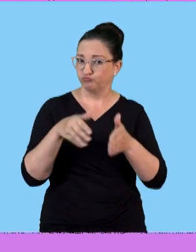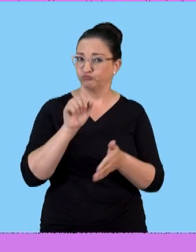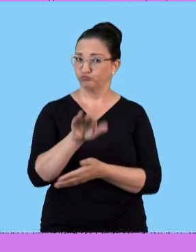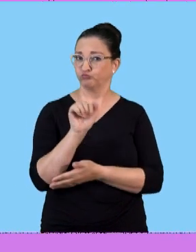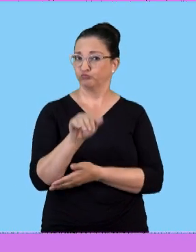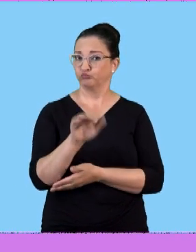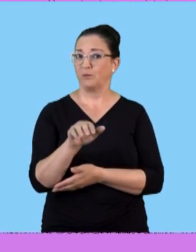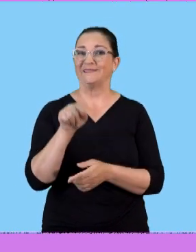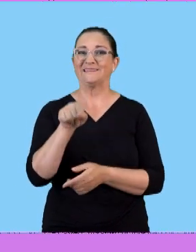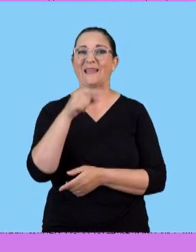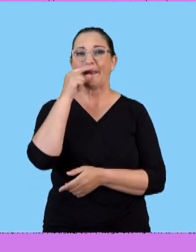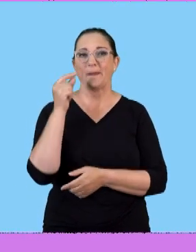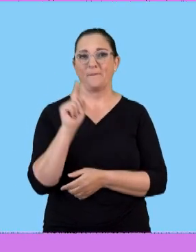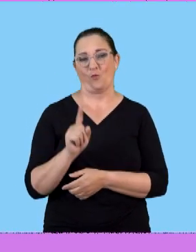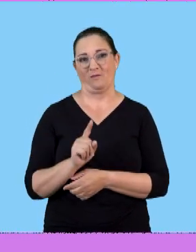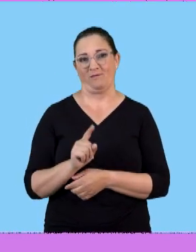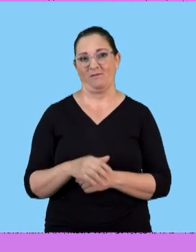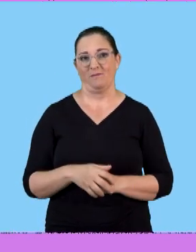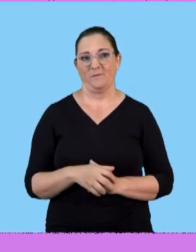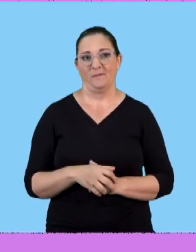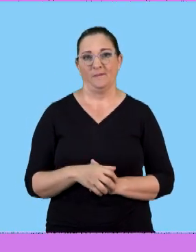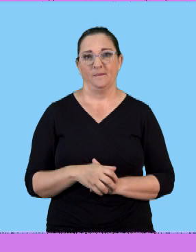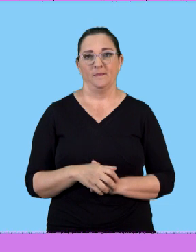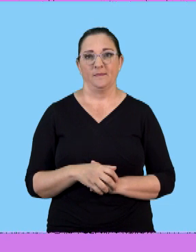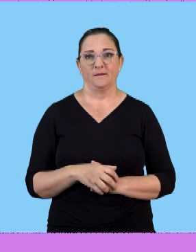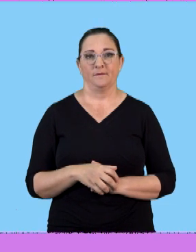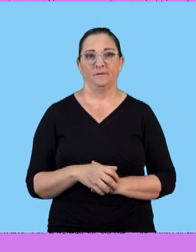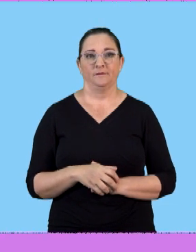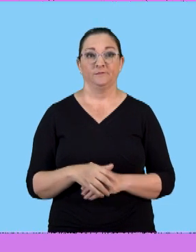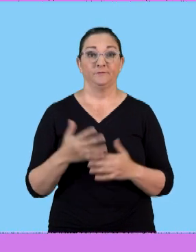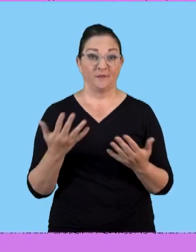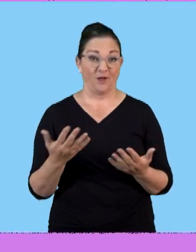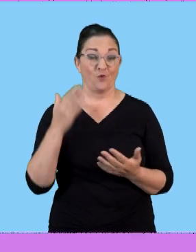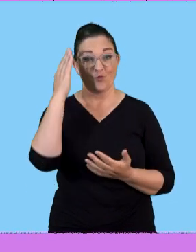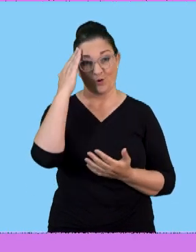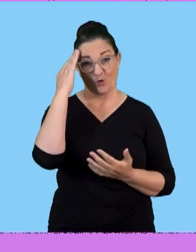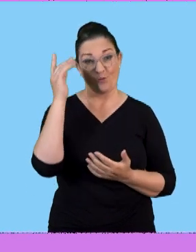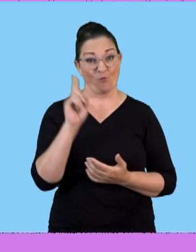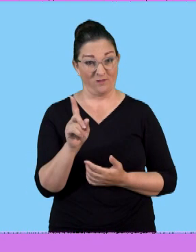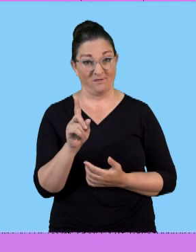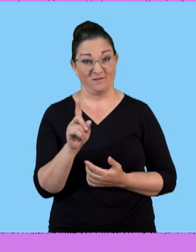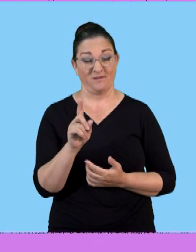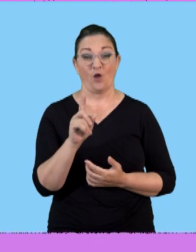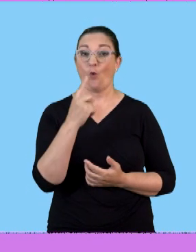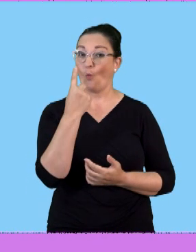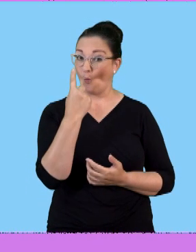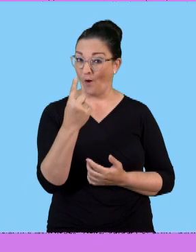do we call streets that only flow in one direction? Right. So we know that is a